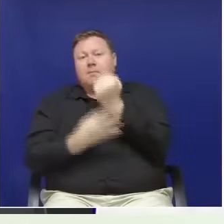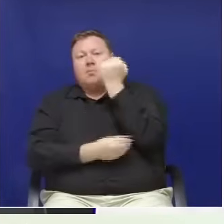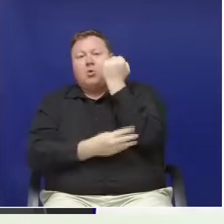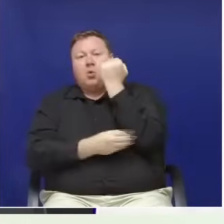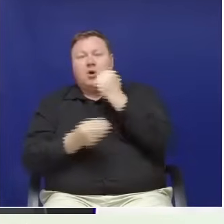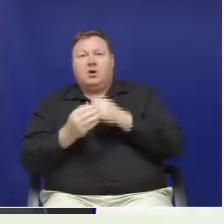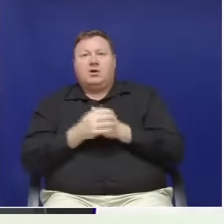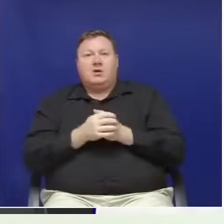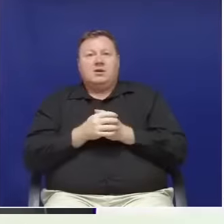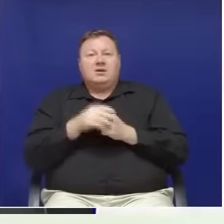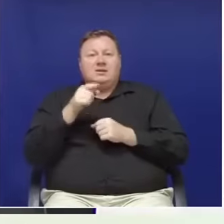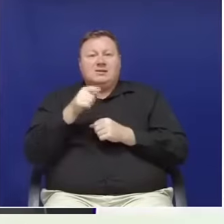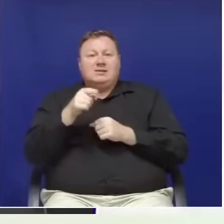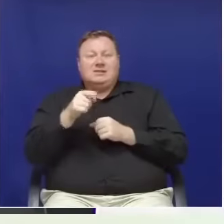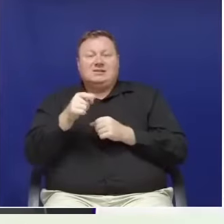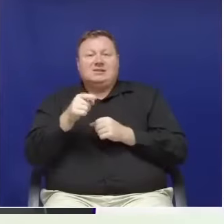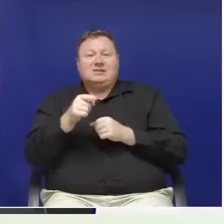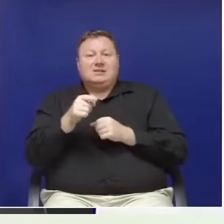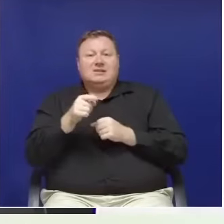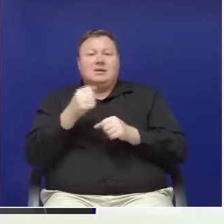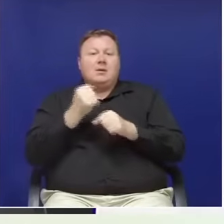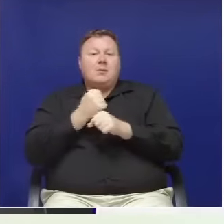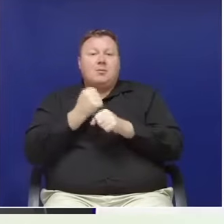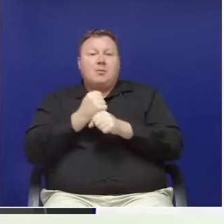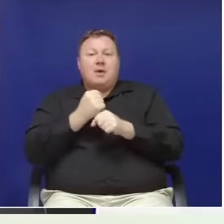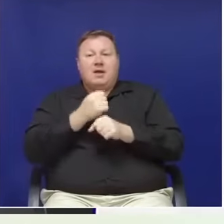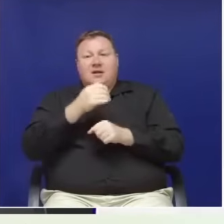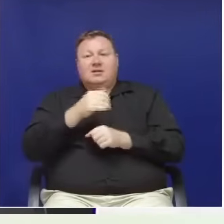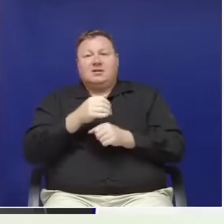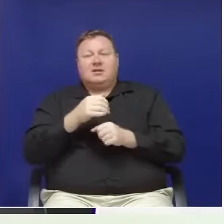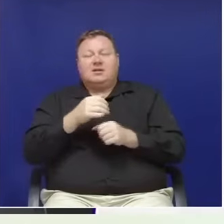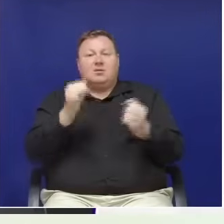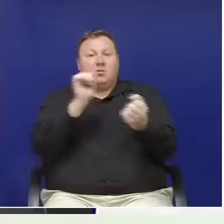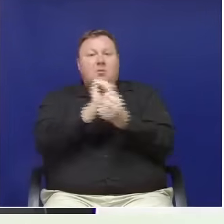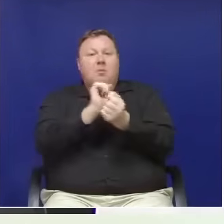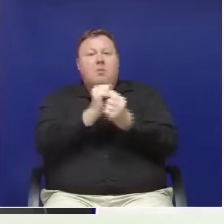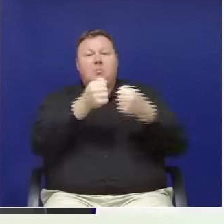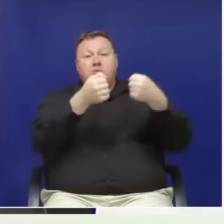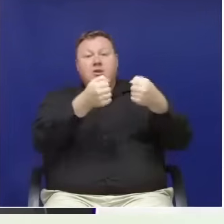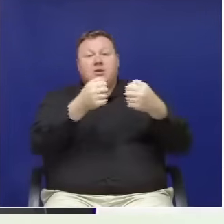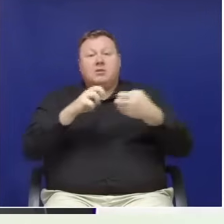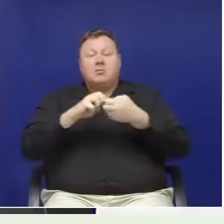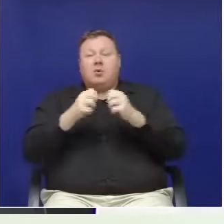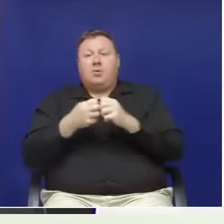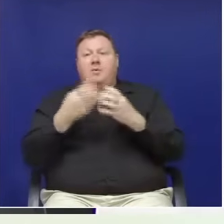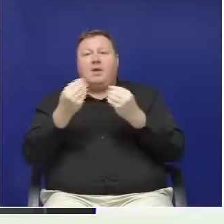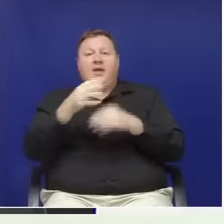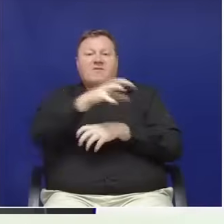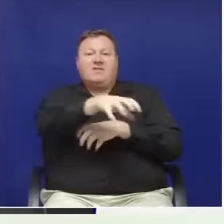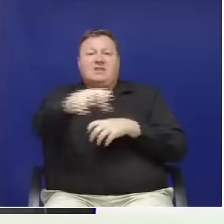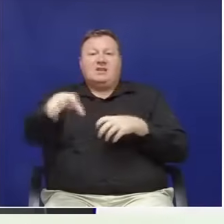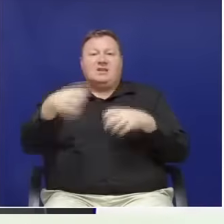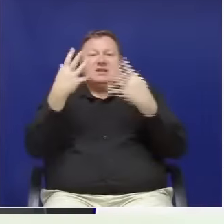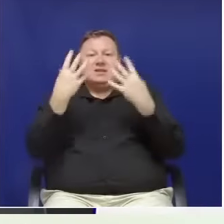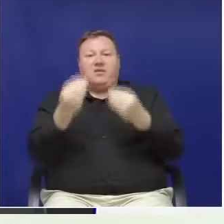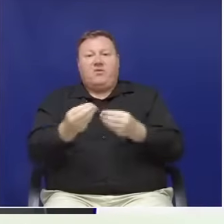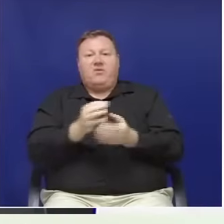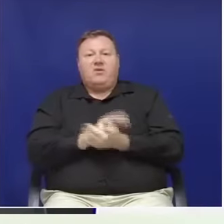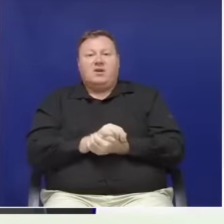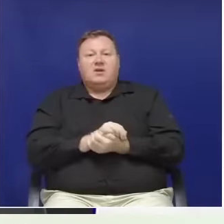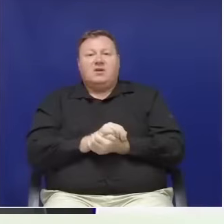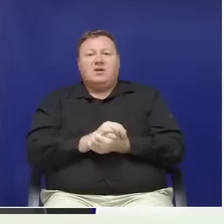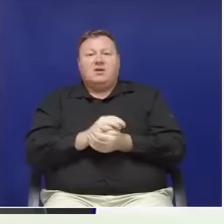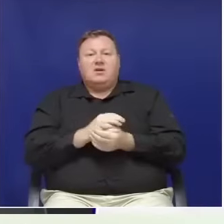this contributes substantially to our prison problems and the problems for facilities that we have. If